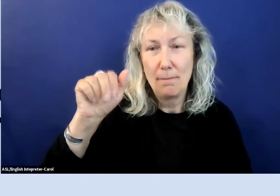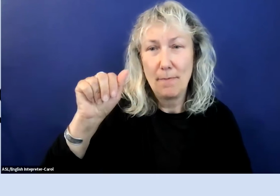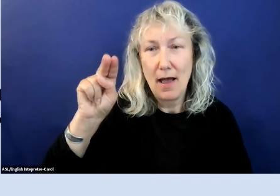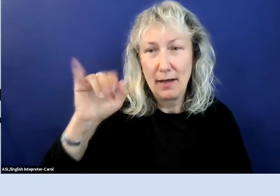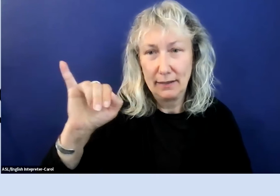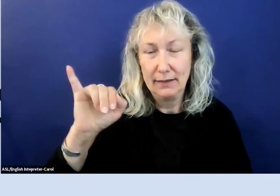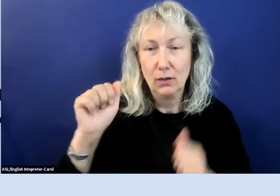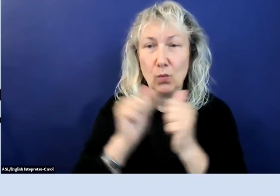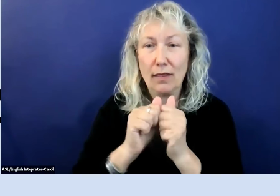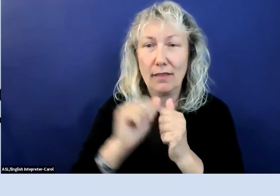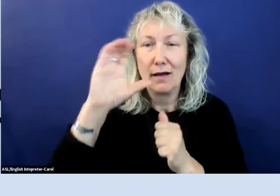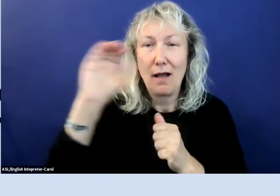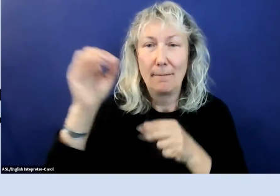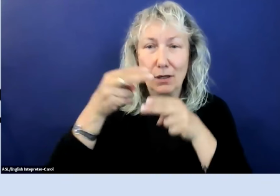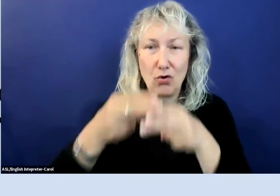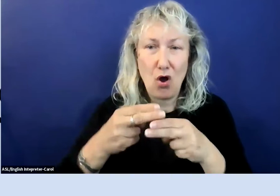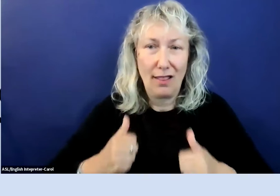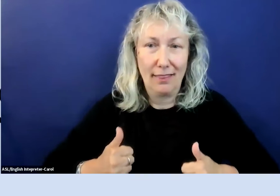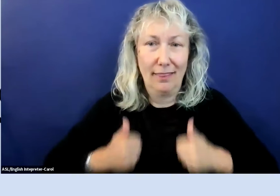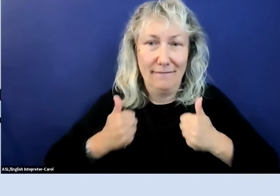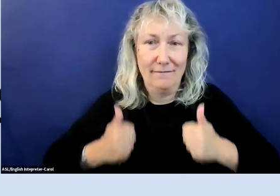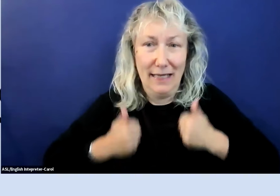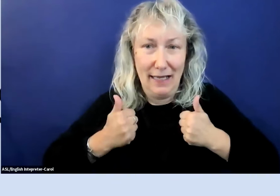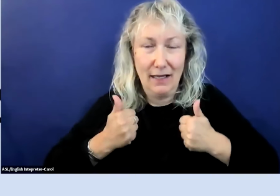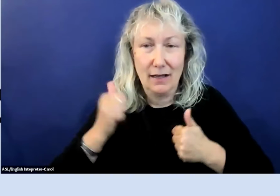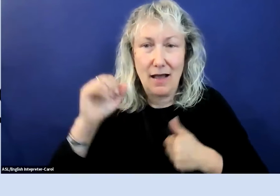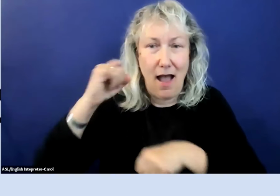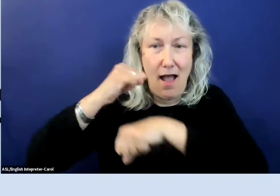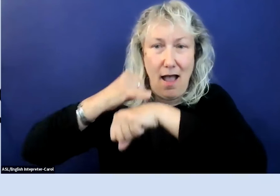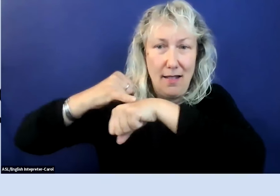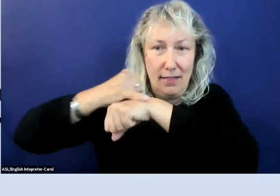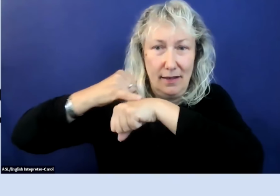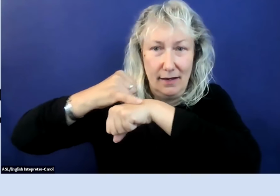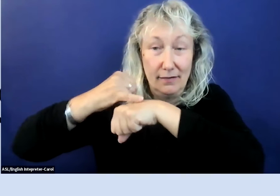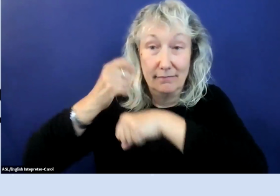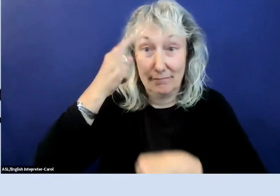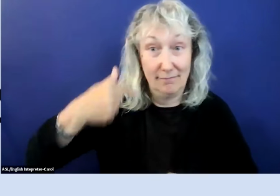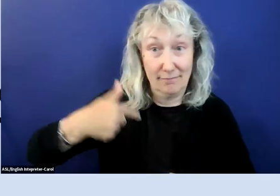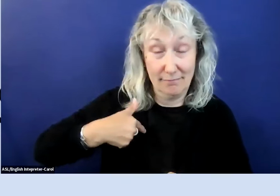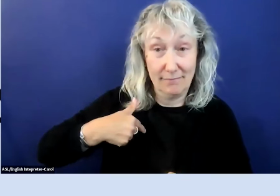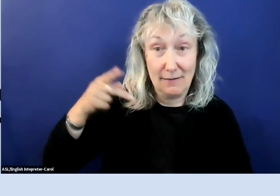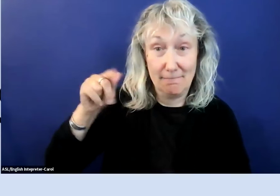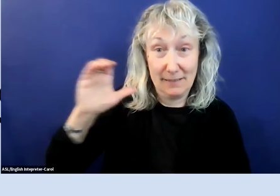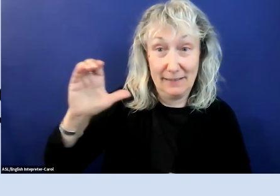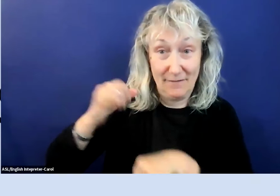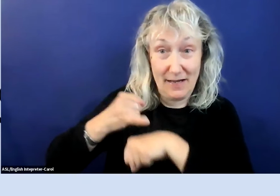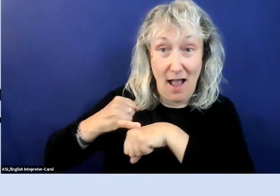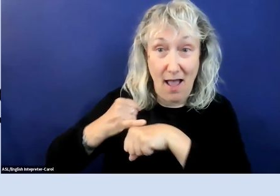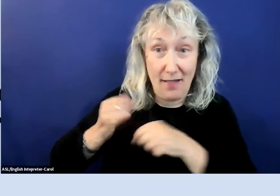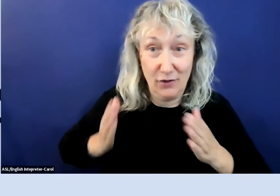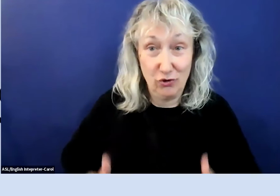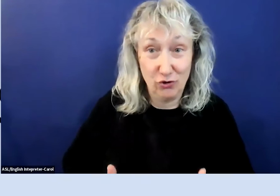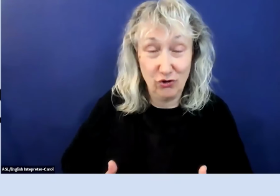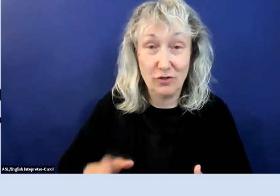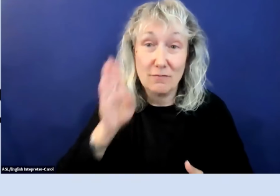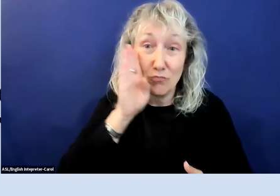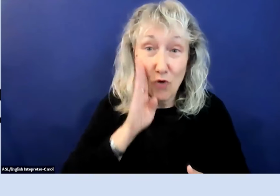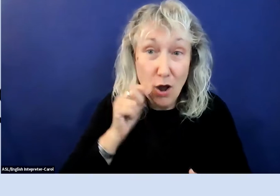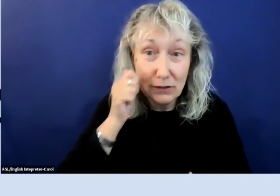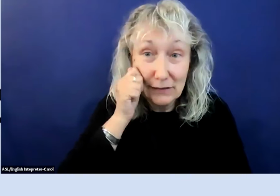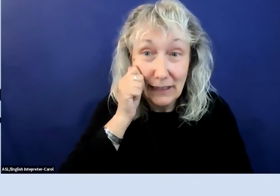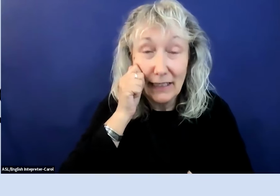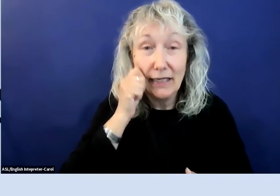Island. I'm also a Pacific Islander woman with brown skin. I am